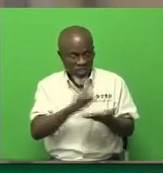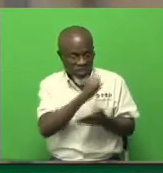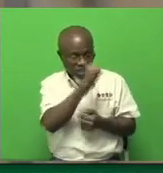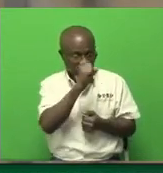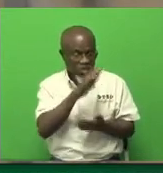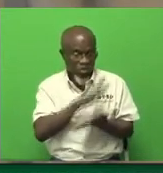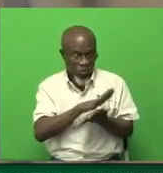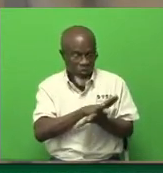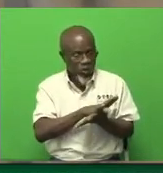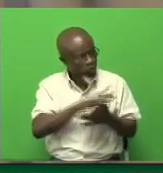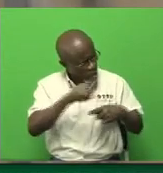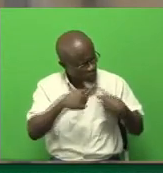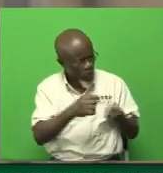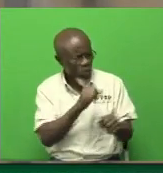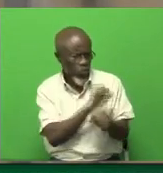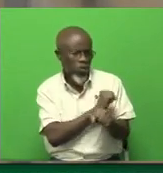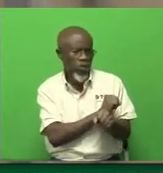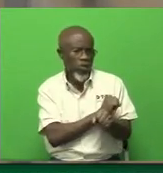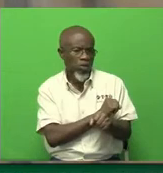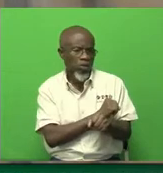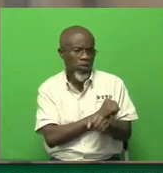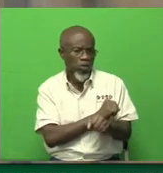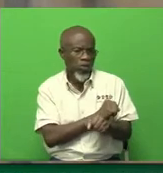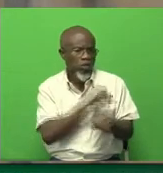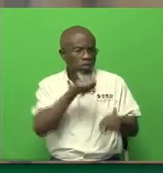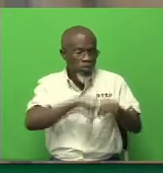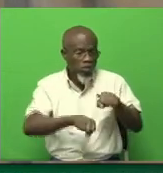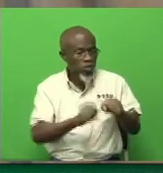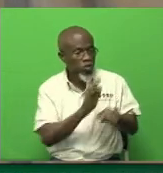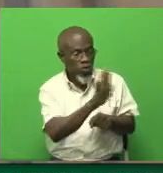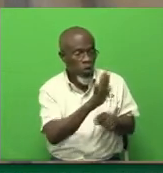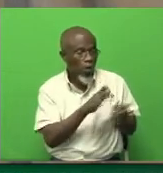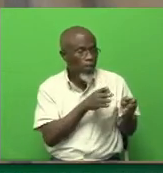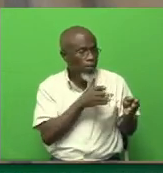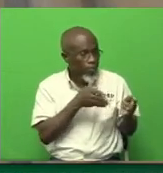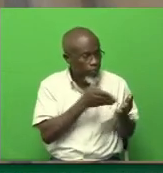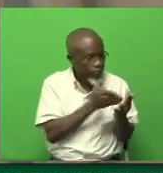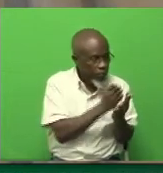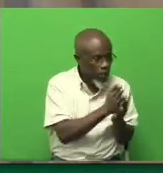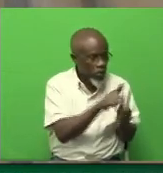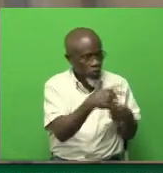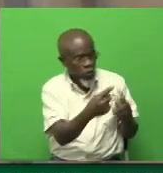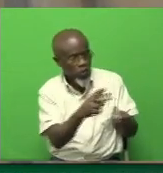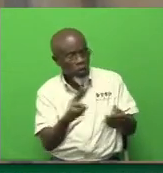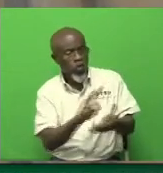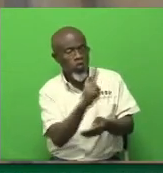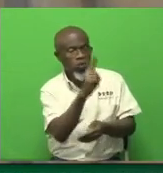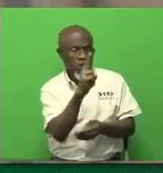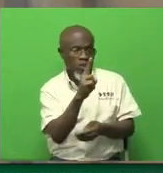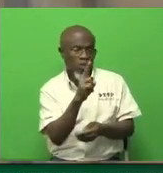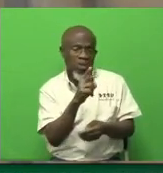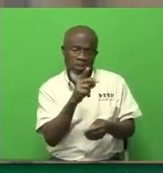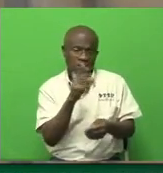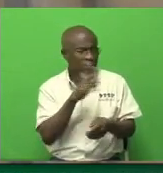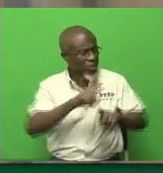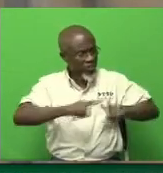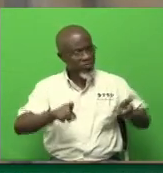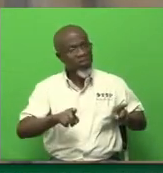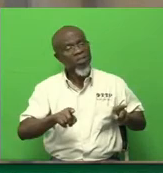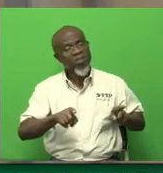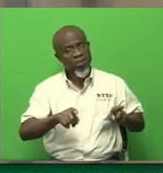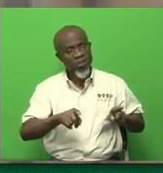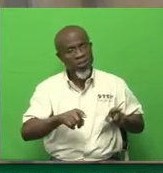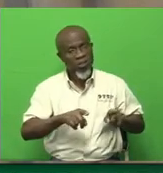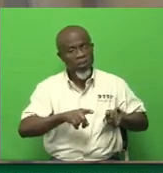so you're part of bachelor's degree is different you may have to do a part-time diploma associate degree the gate has now